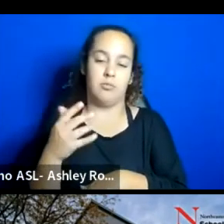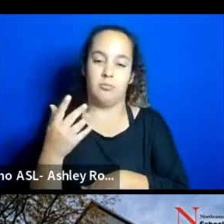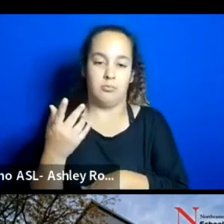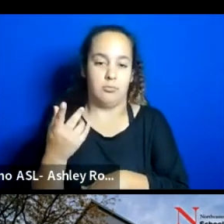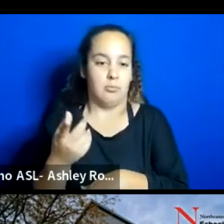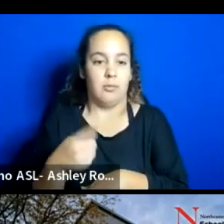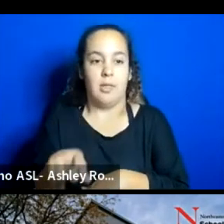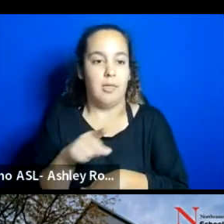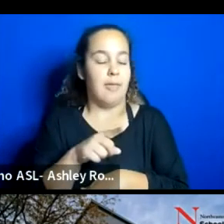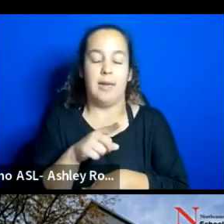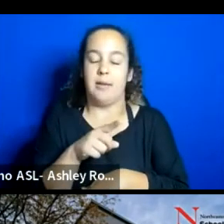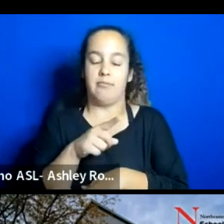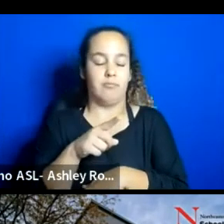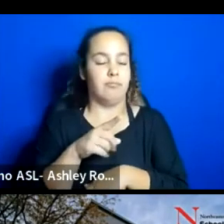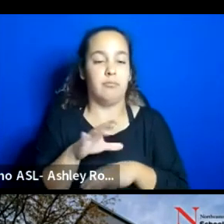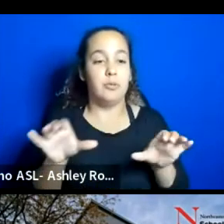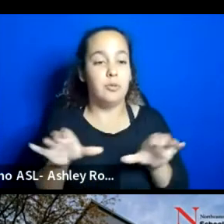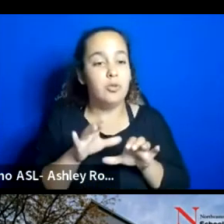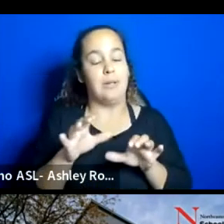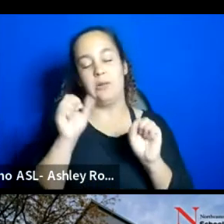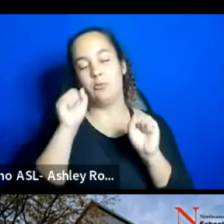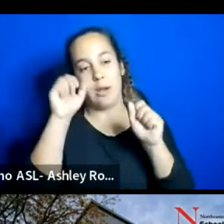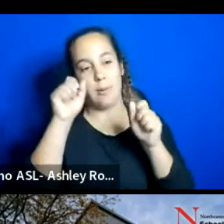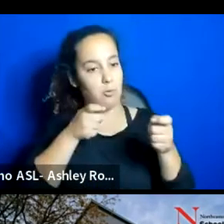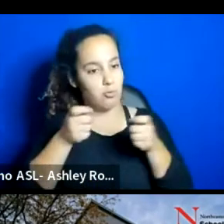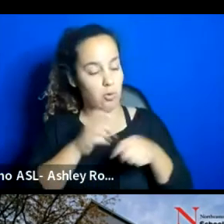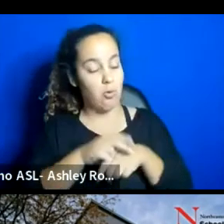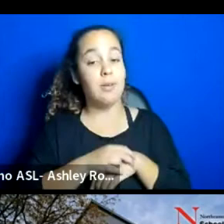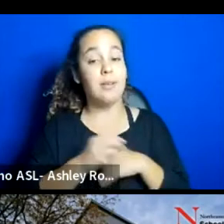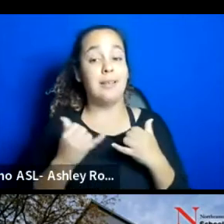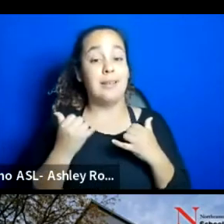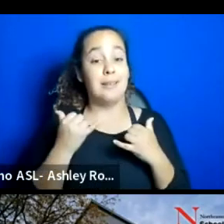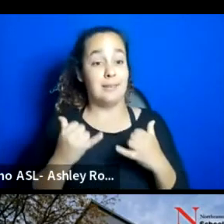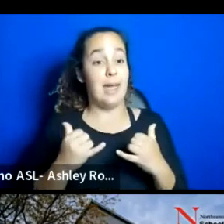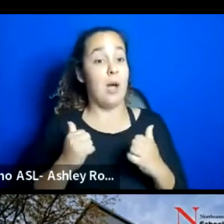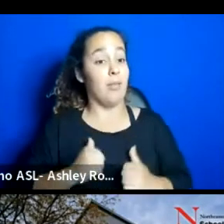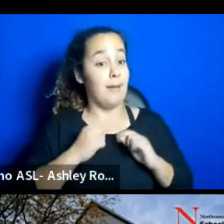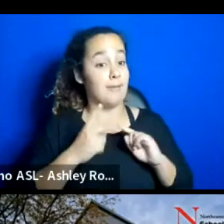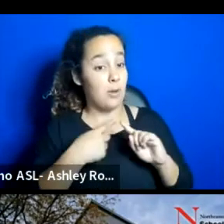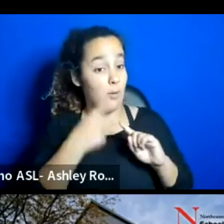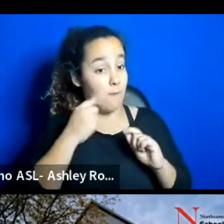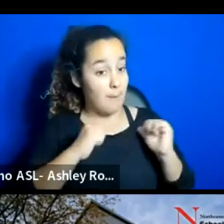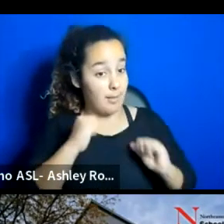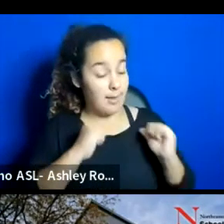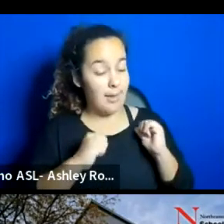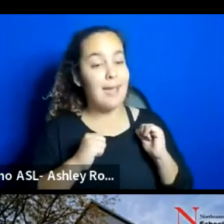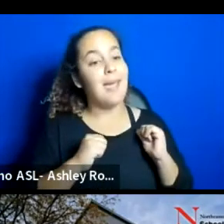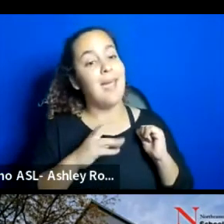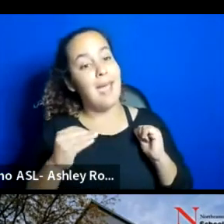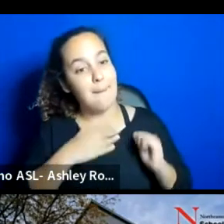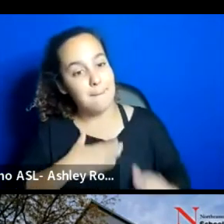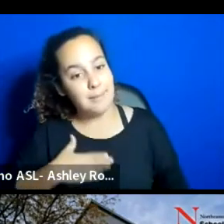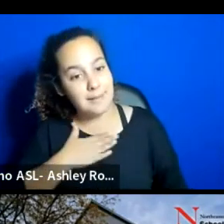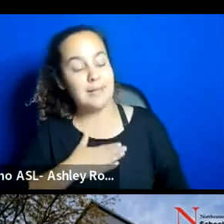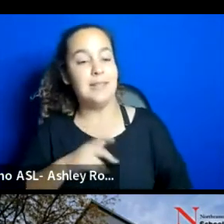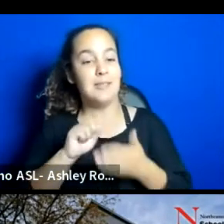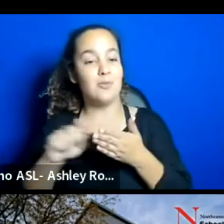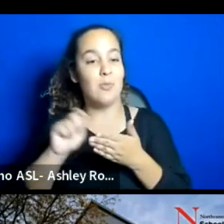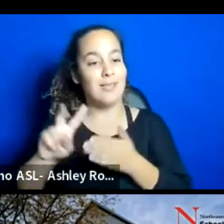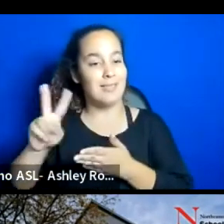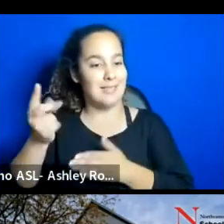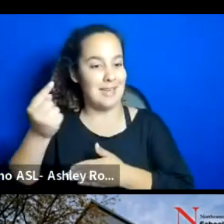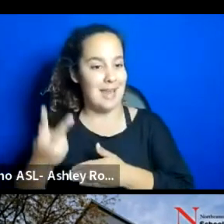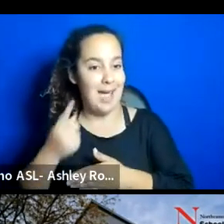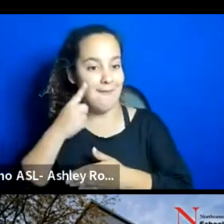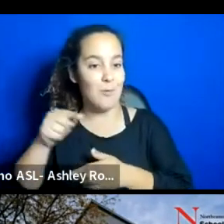artistic control. So, life cycle of a play, and please write the second half of this history.